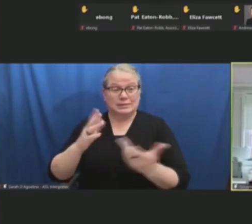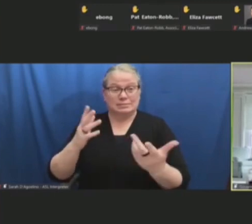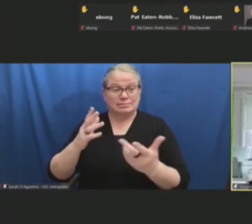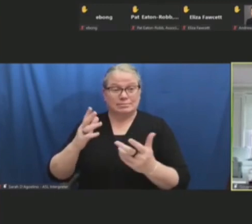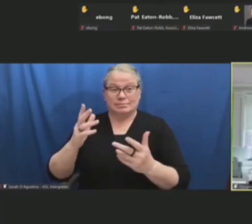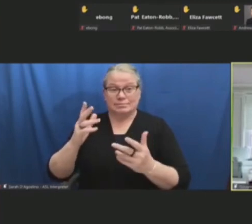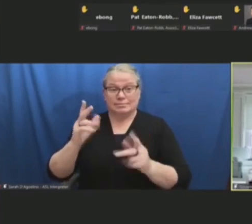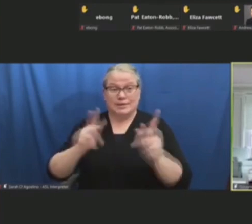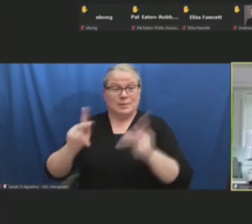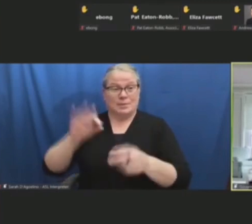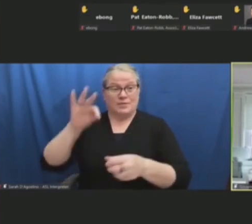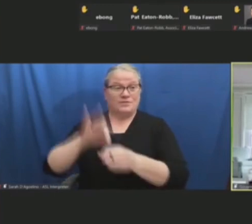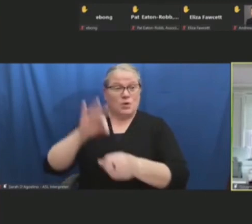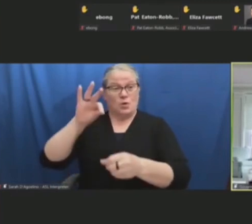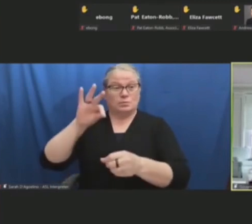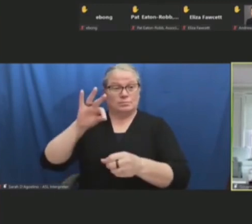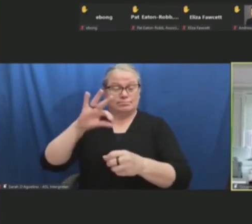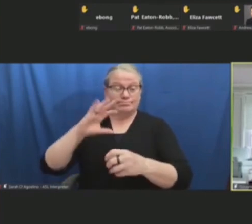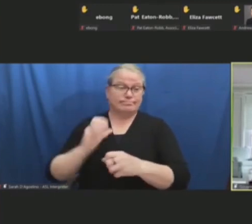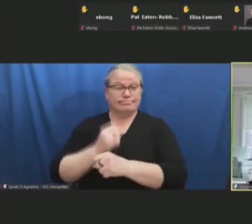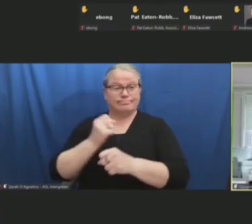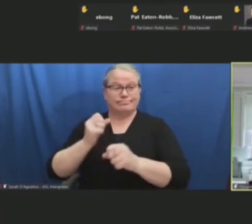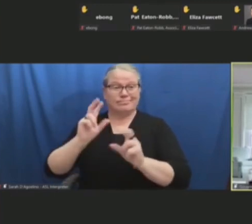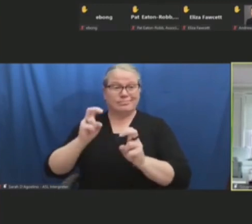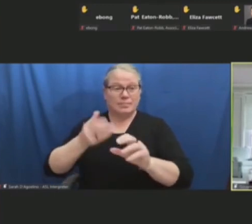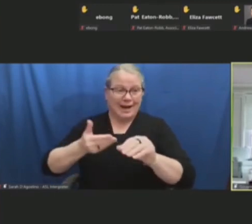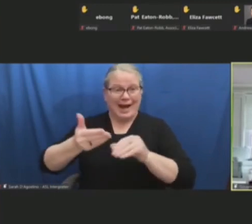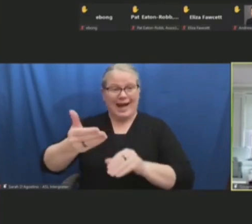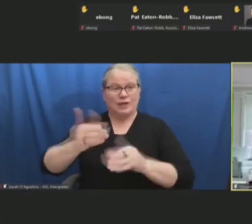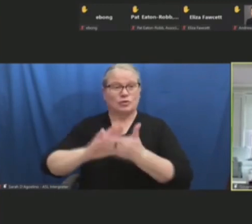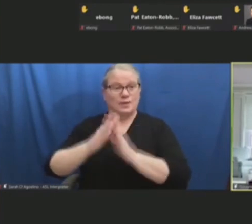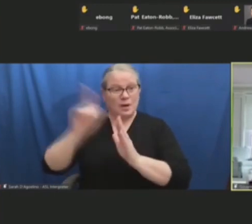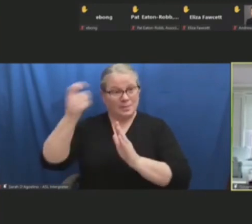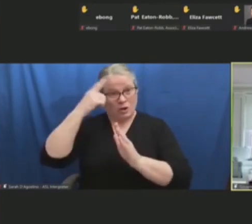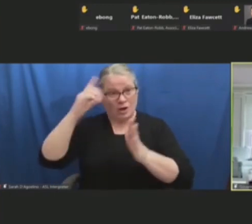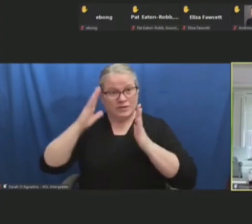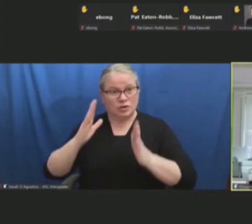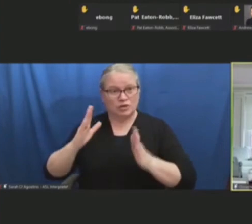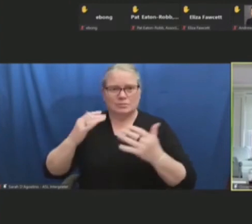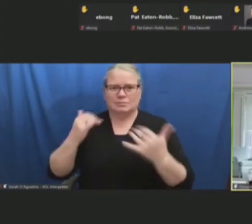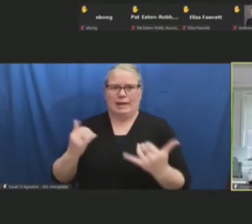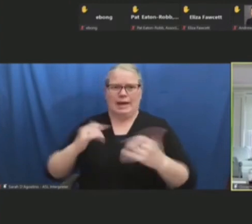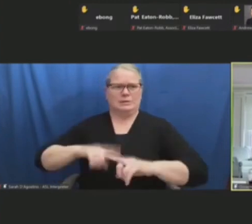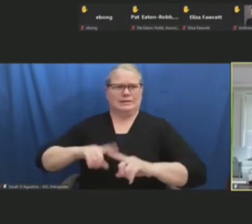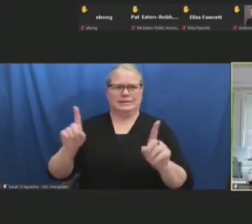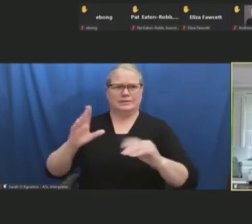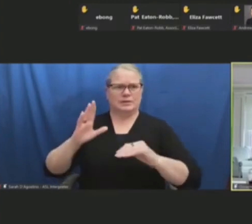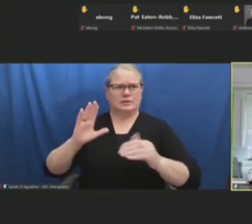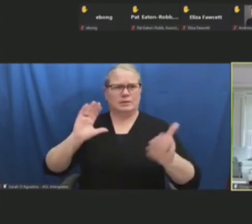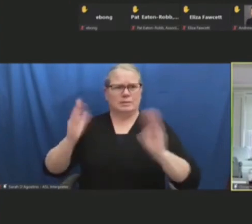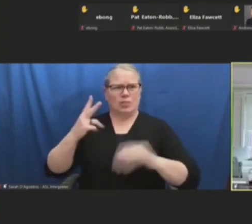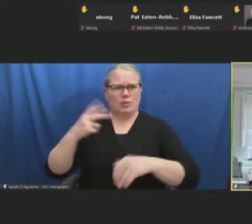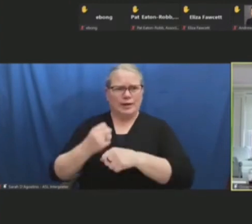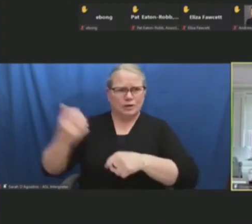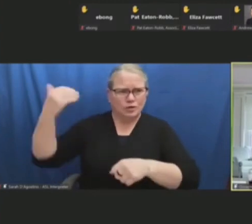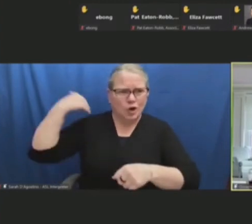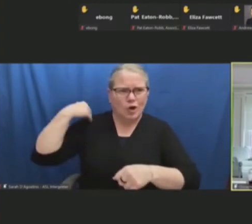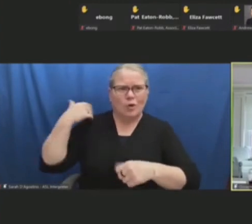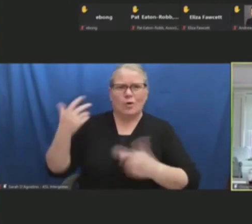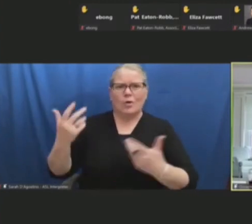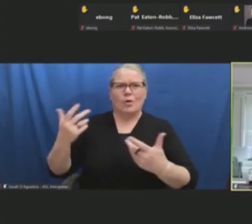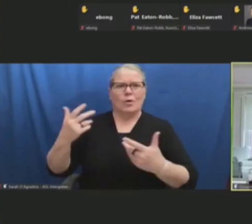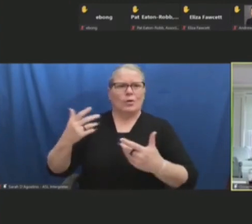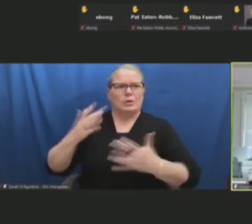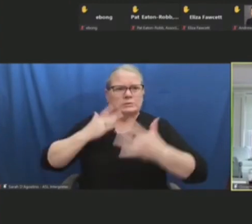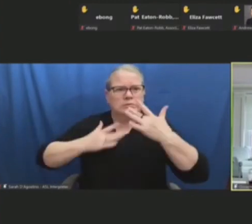We're in a very different place, Jody, than we were, 3 years ago. We were facing chronic fiscal deficits and $3.5 billion, and how are we going